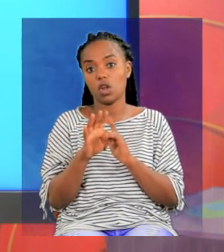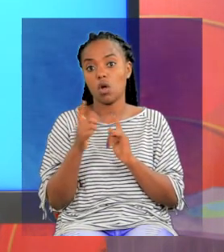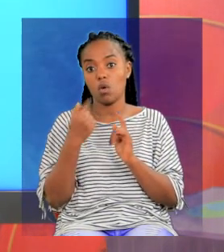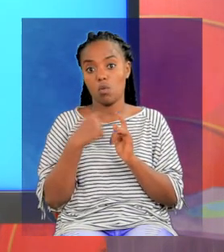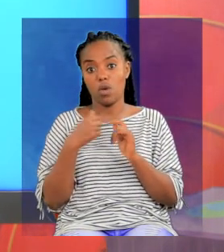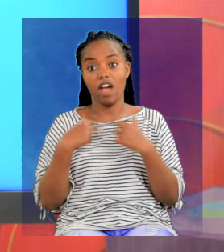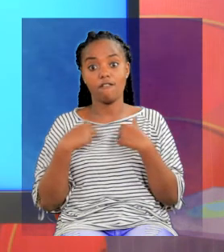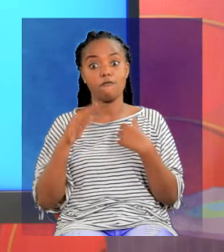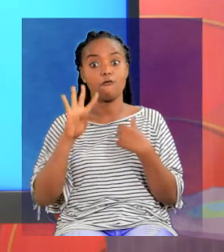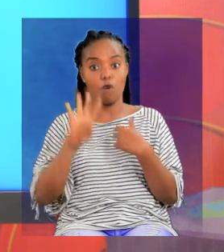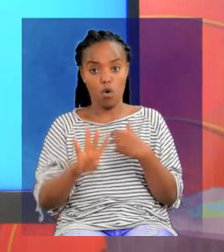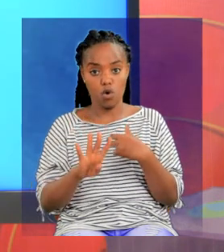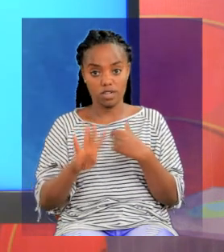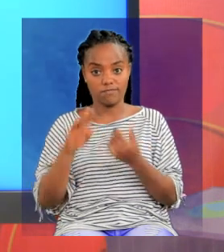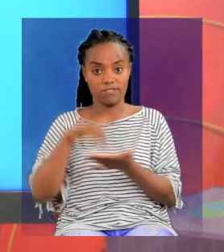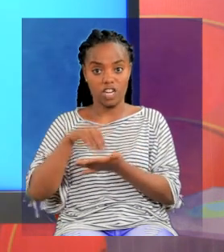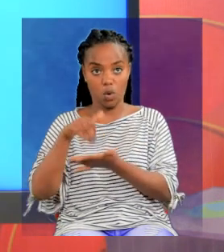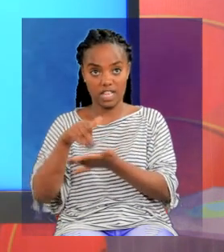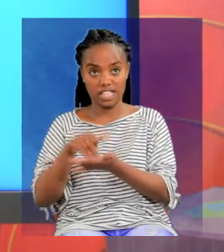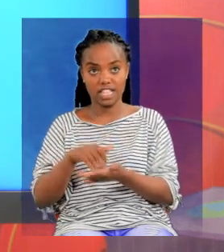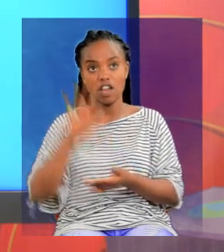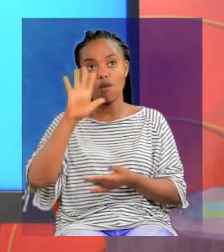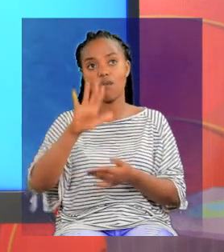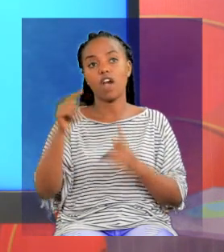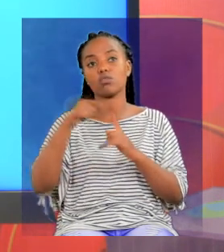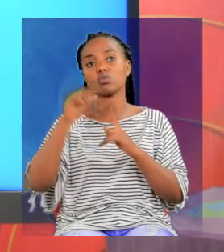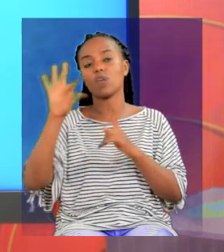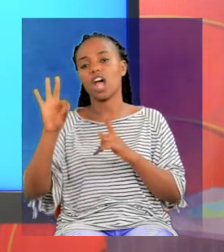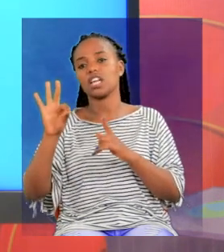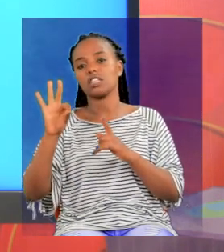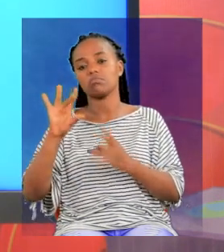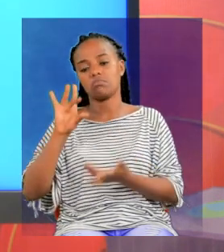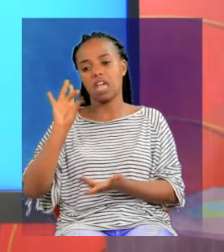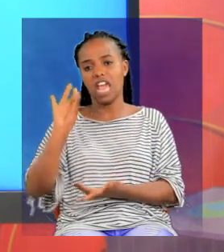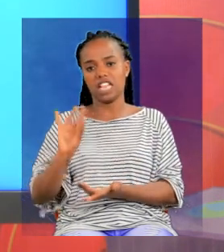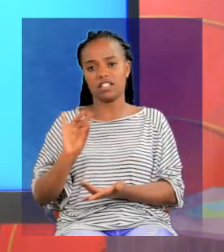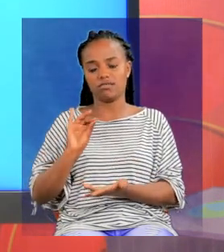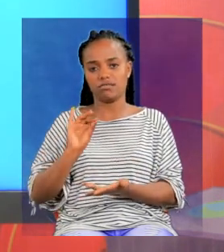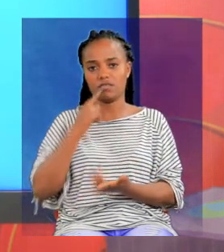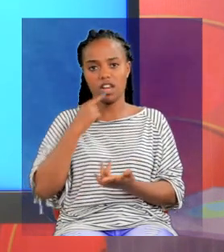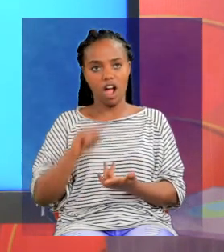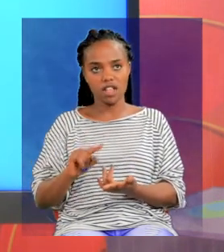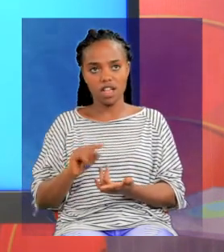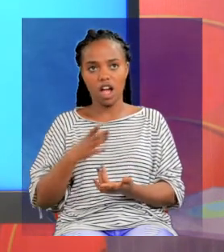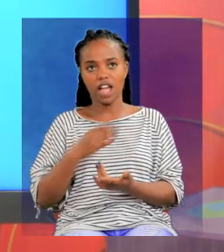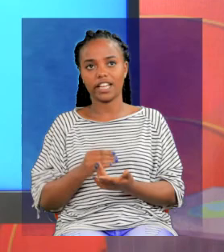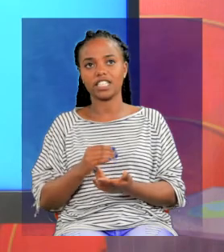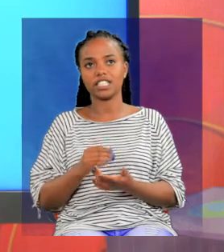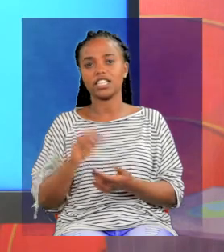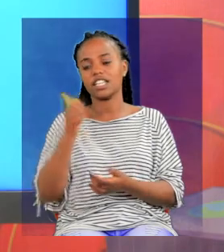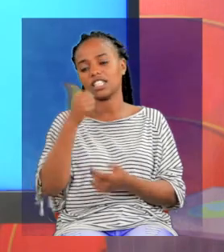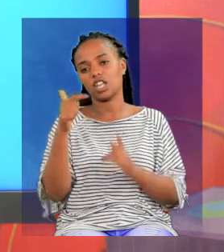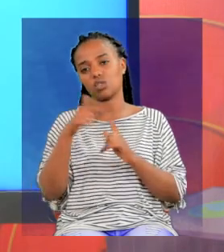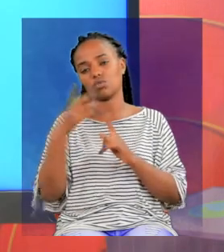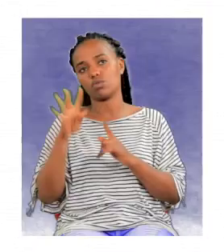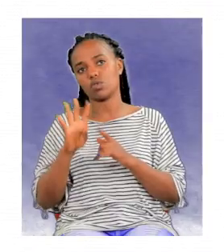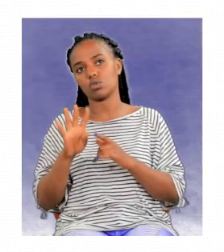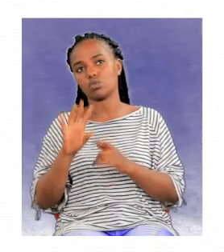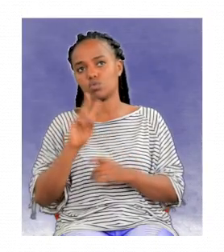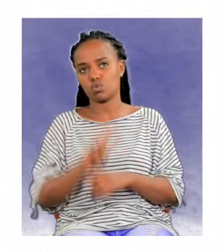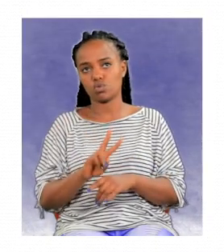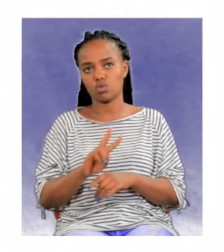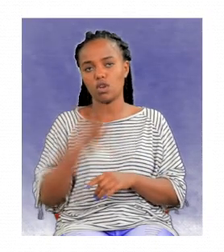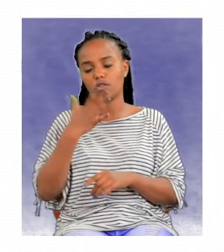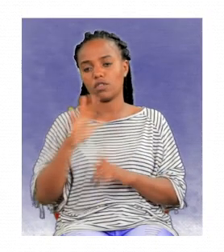we have 4. From 5 to 9 we have 8 data. And from 10 to 14 we have 2. And